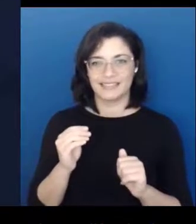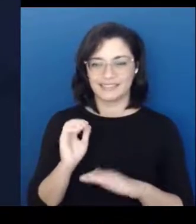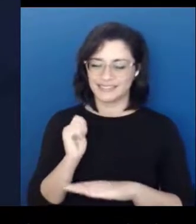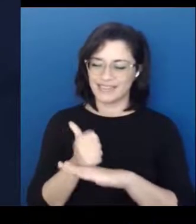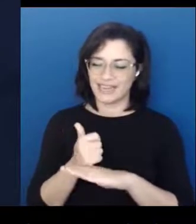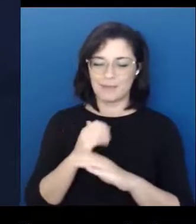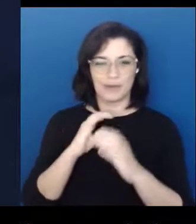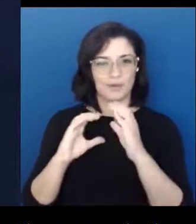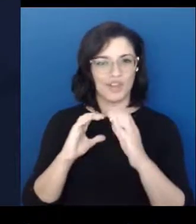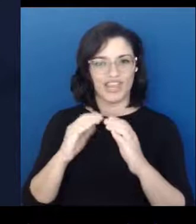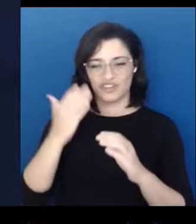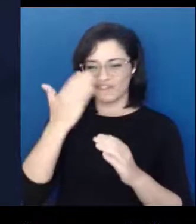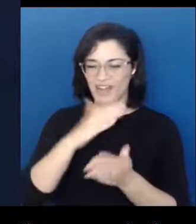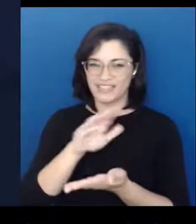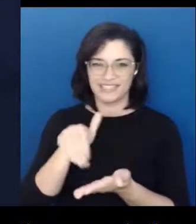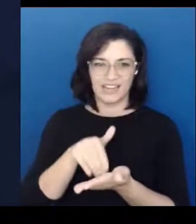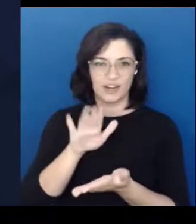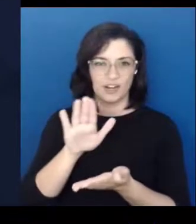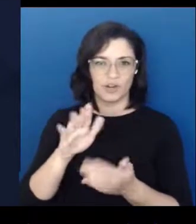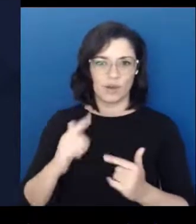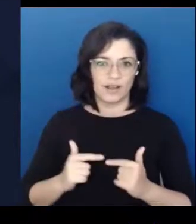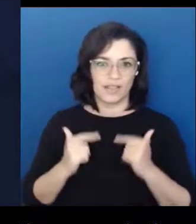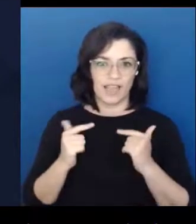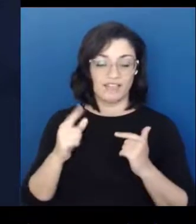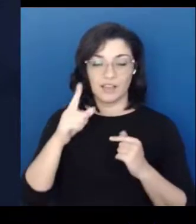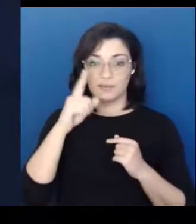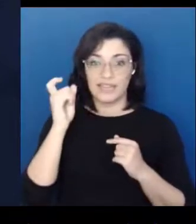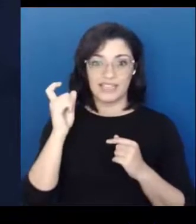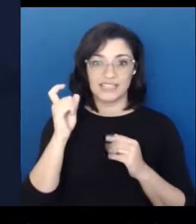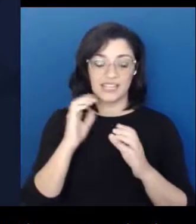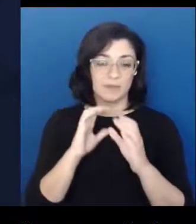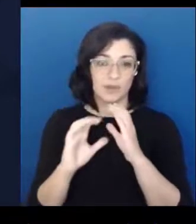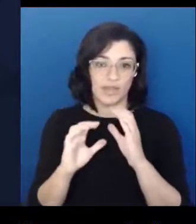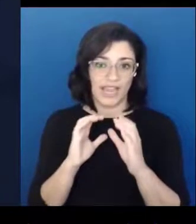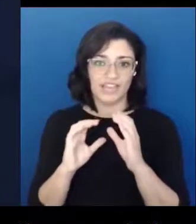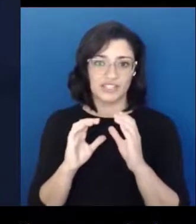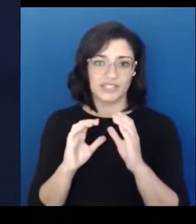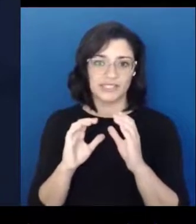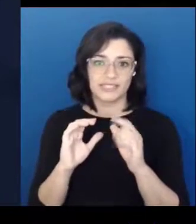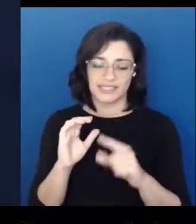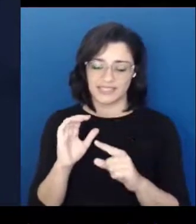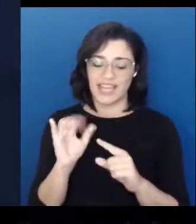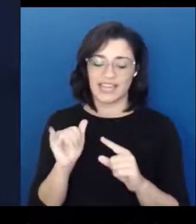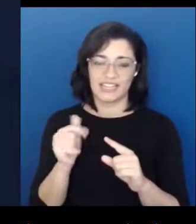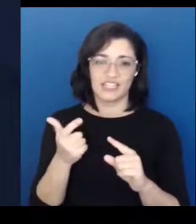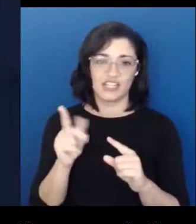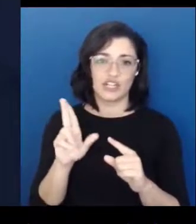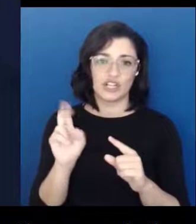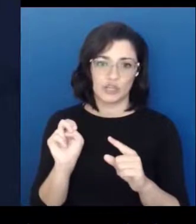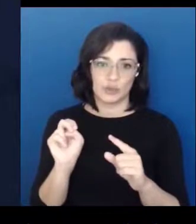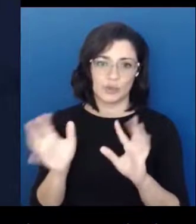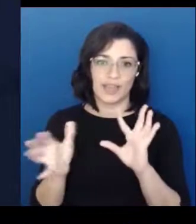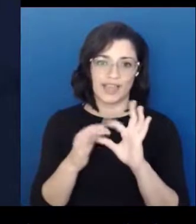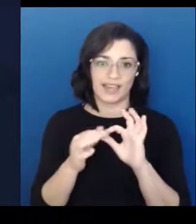communication is the glue that connects us as people. Hearing